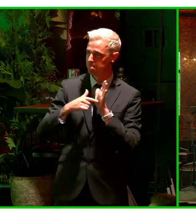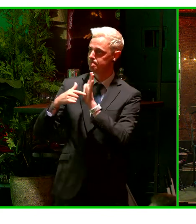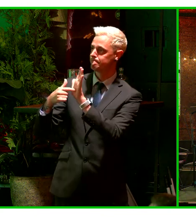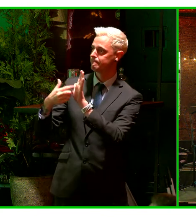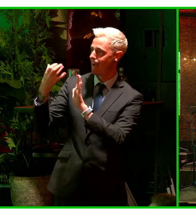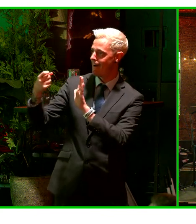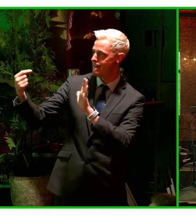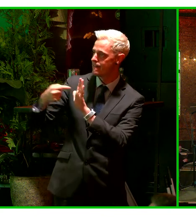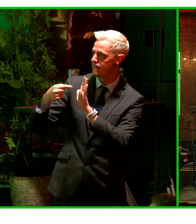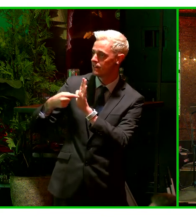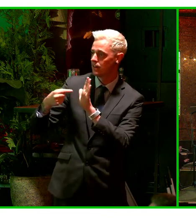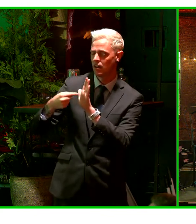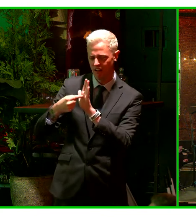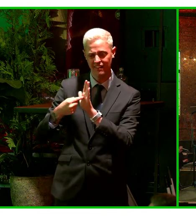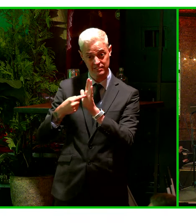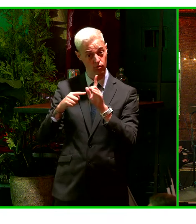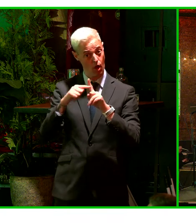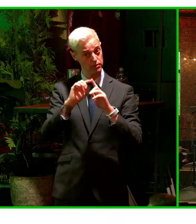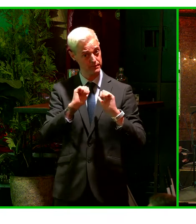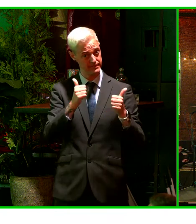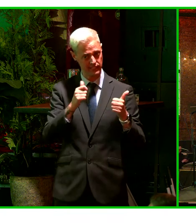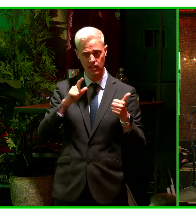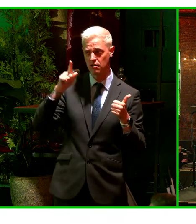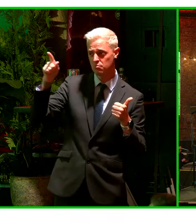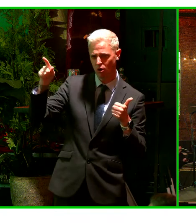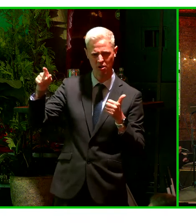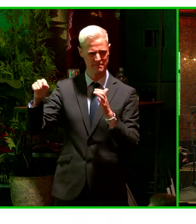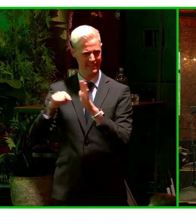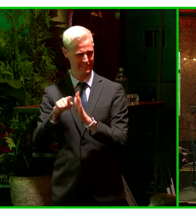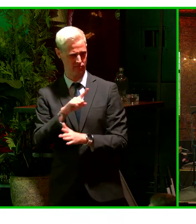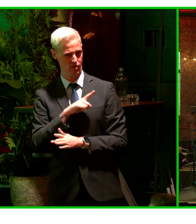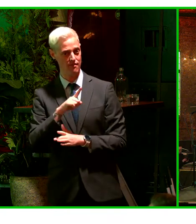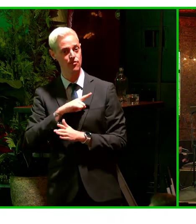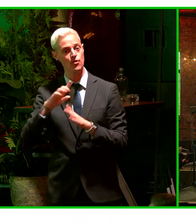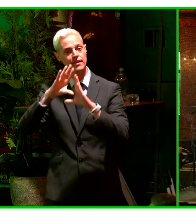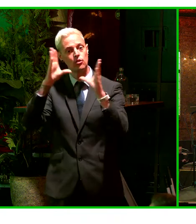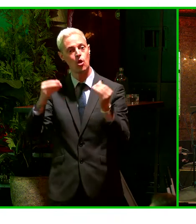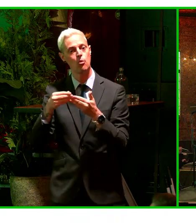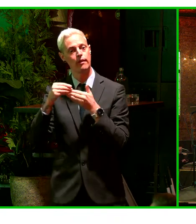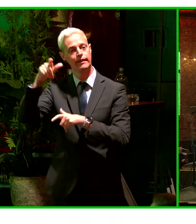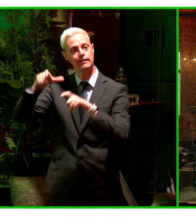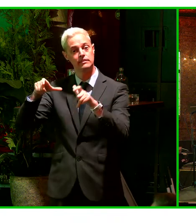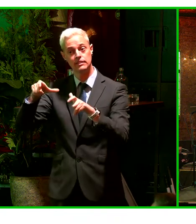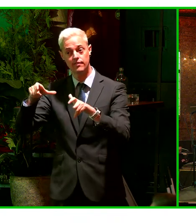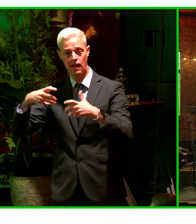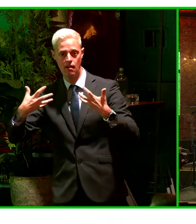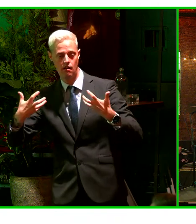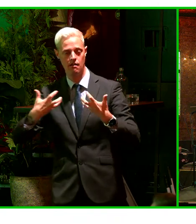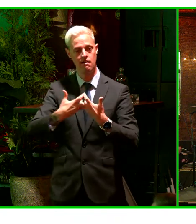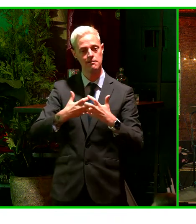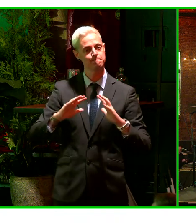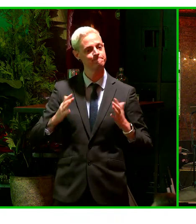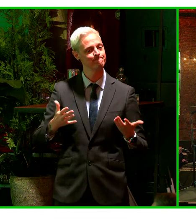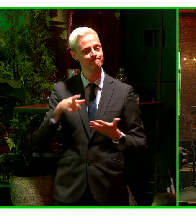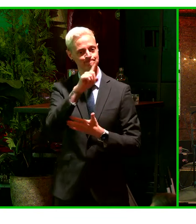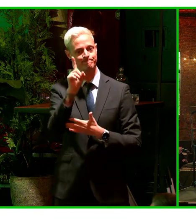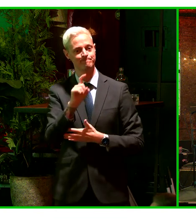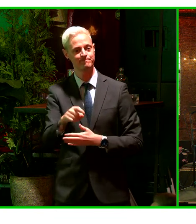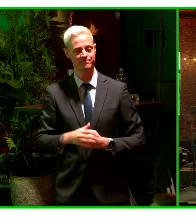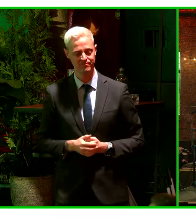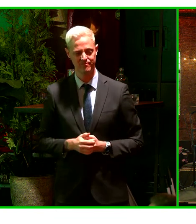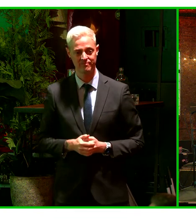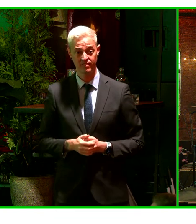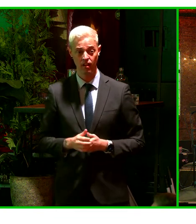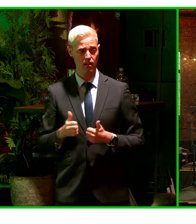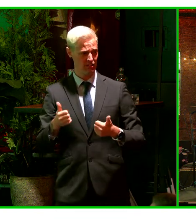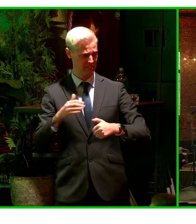about some of the global leaders and whether they'll step up to the plate. Thank you so much. Sorry we've run over a bit of time, but it was great to get a bit of